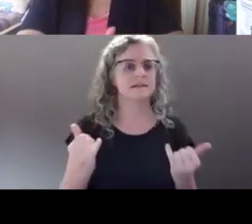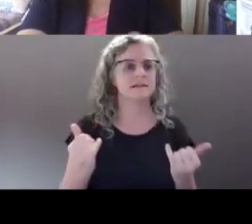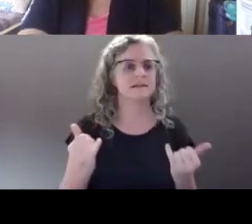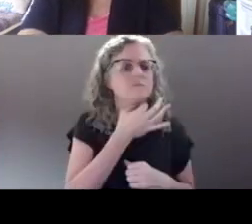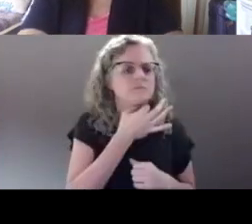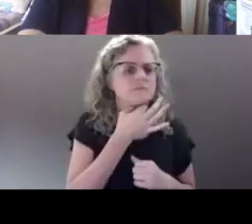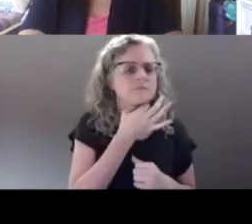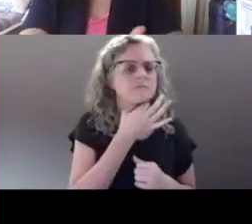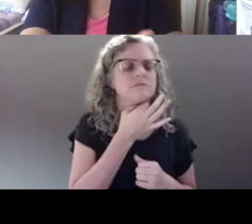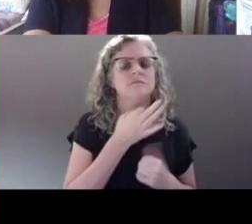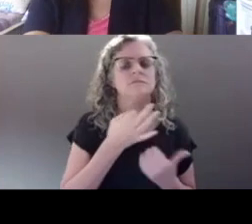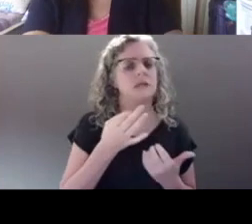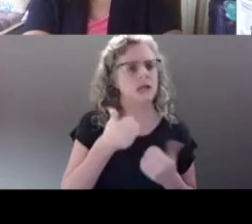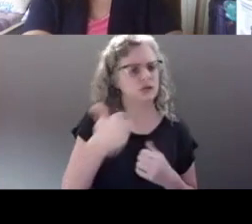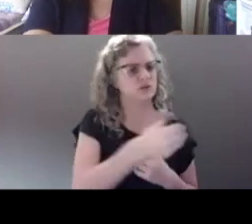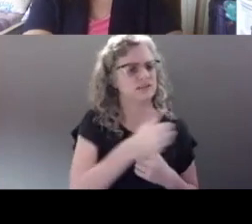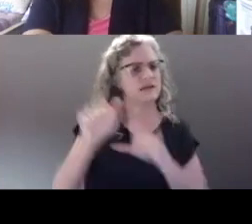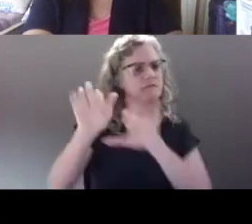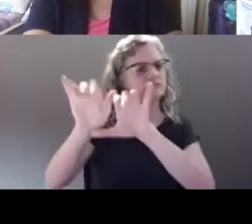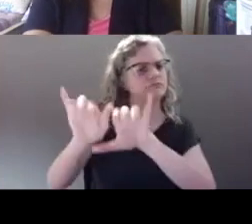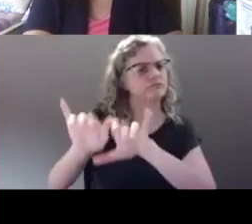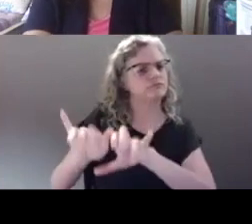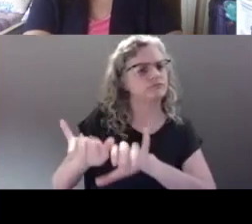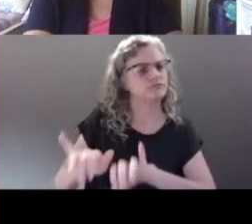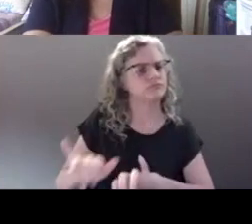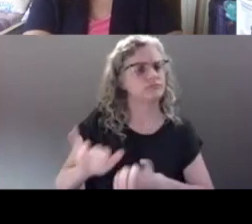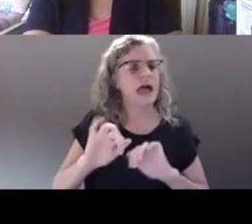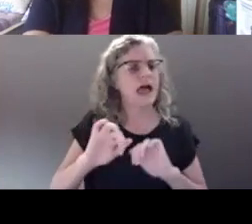of people with disabilities once it was passed?